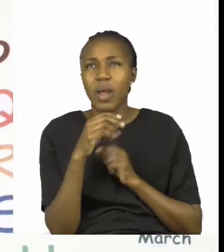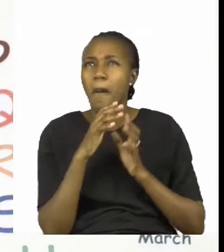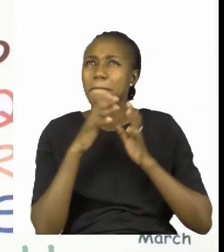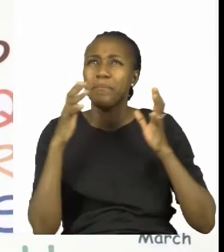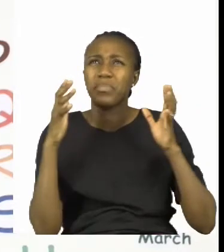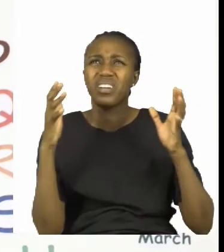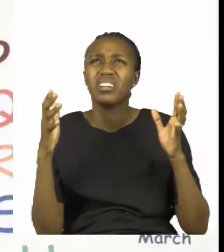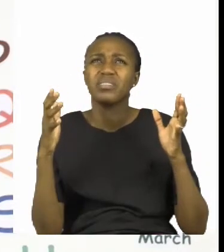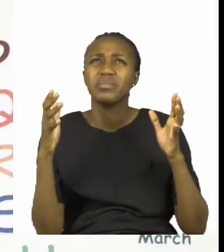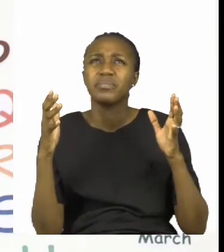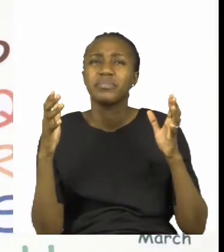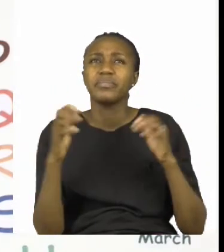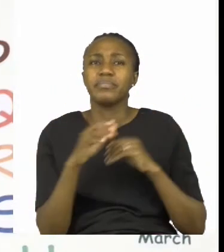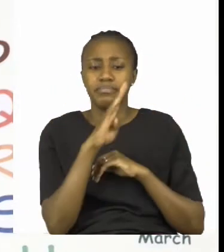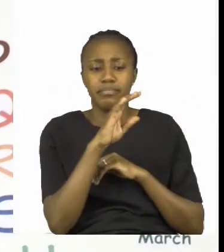Big.